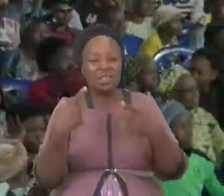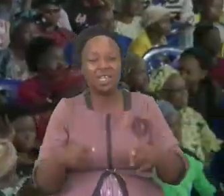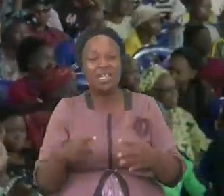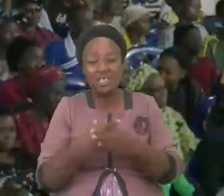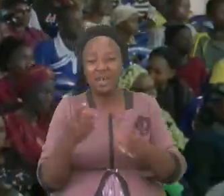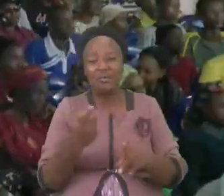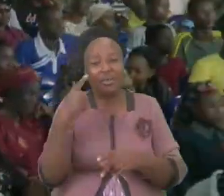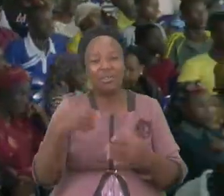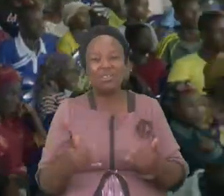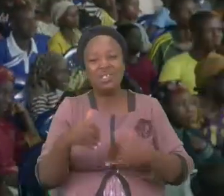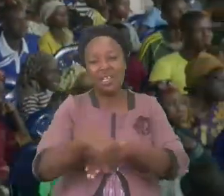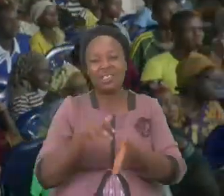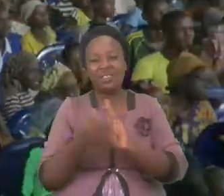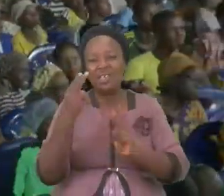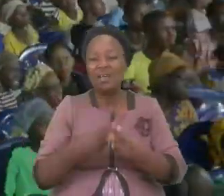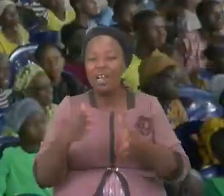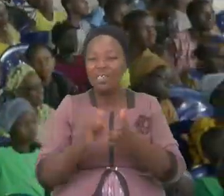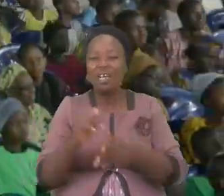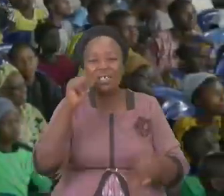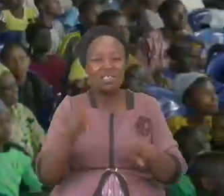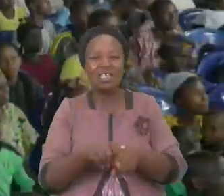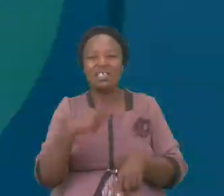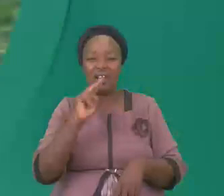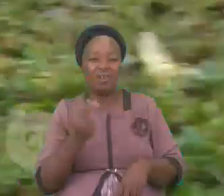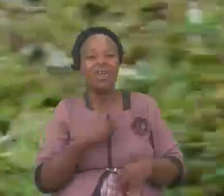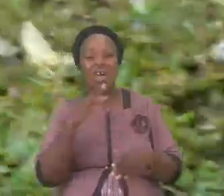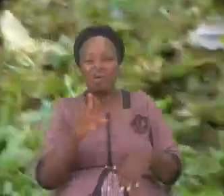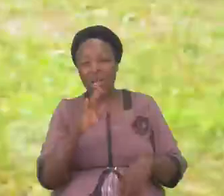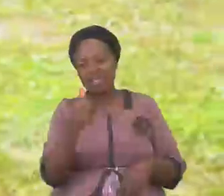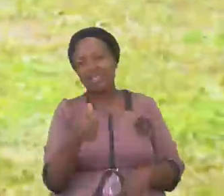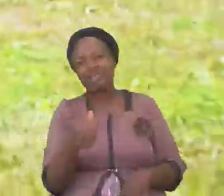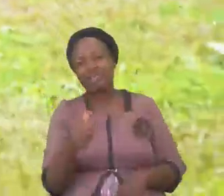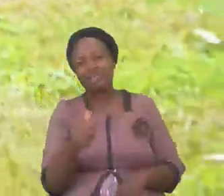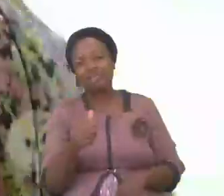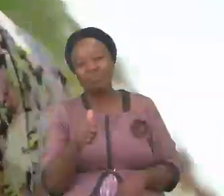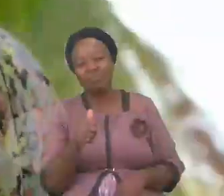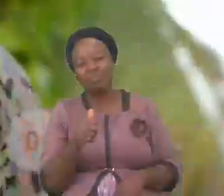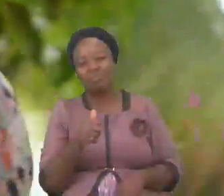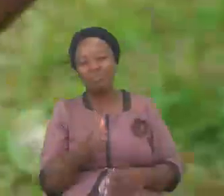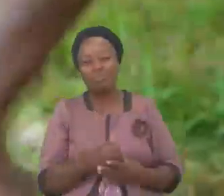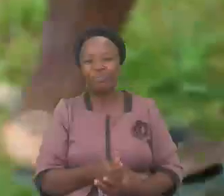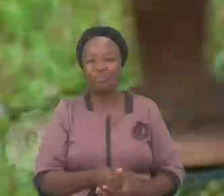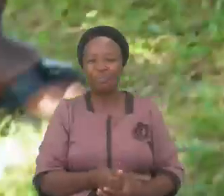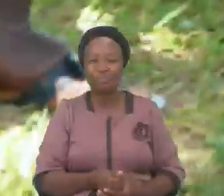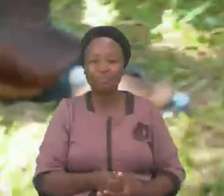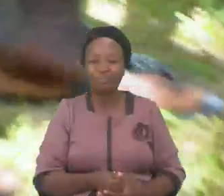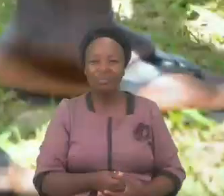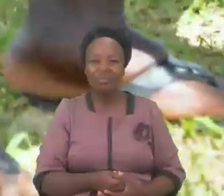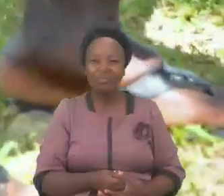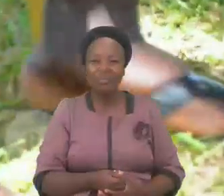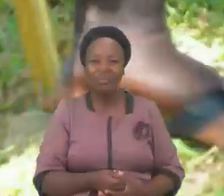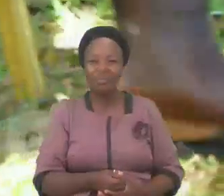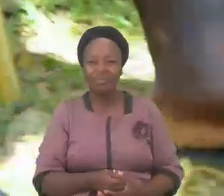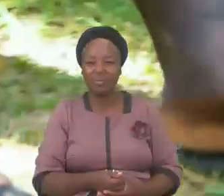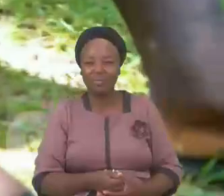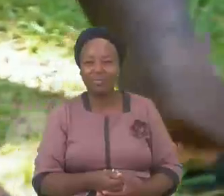herself. Sister Sanguze, please go ahead. I'm a very energetic woman. I love my cakes and